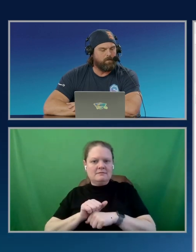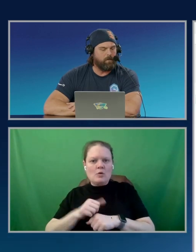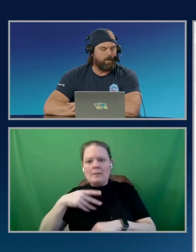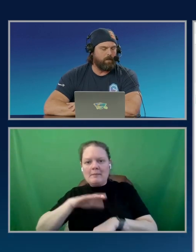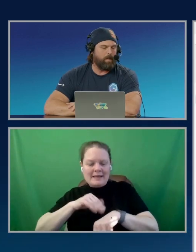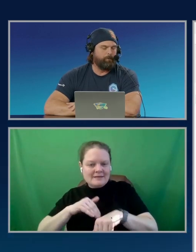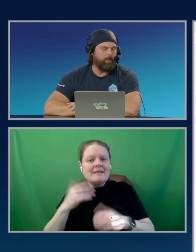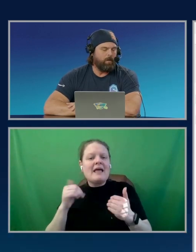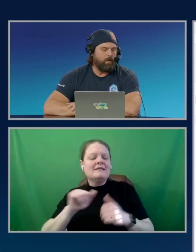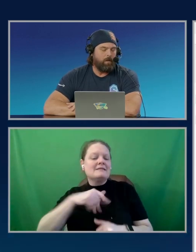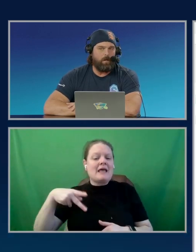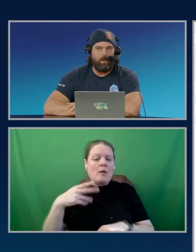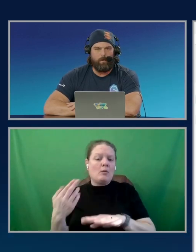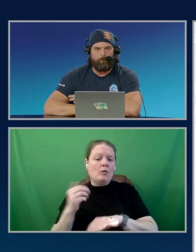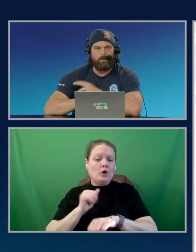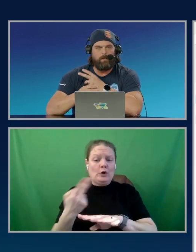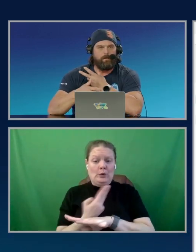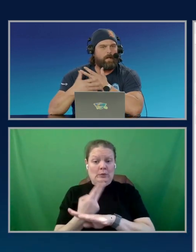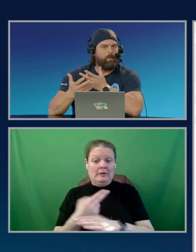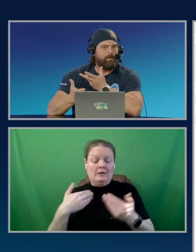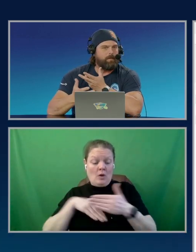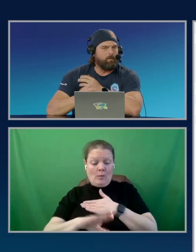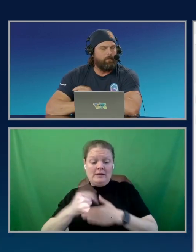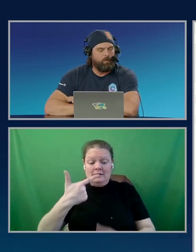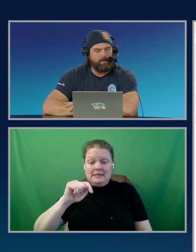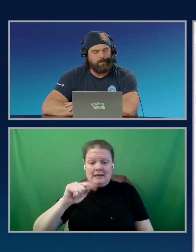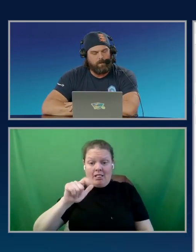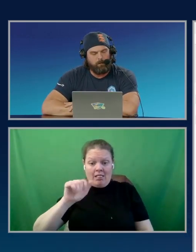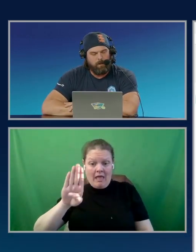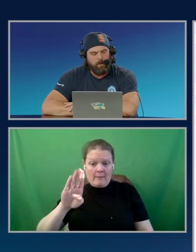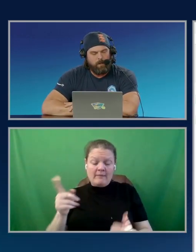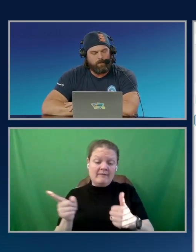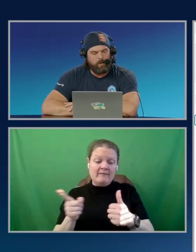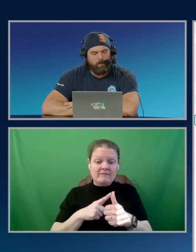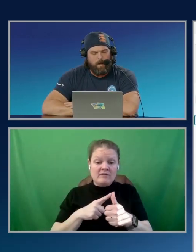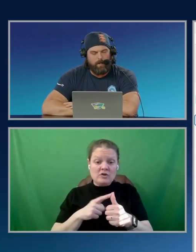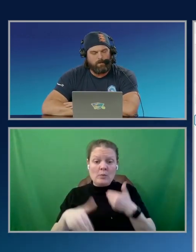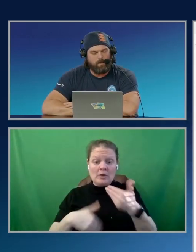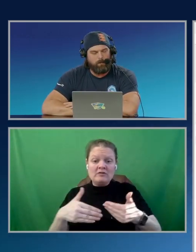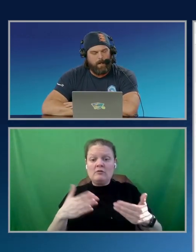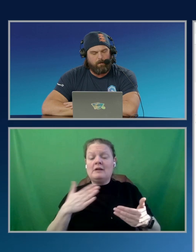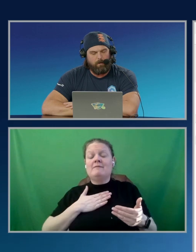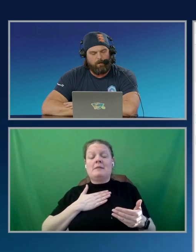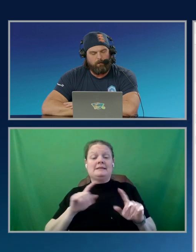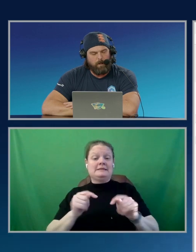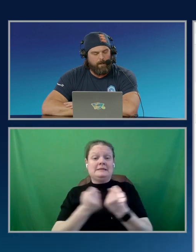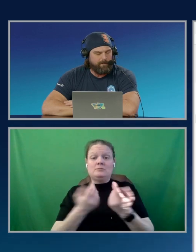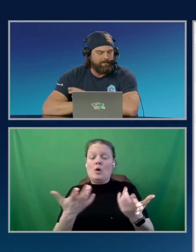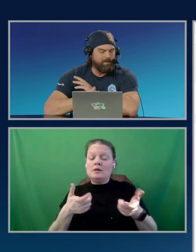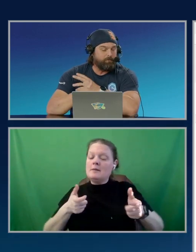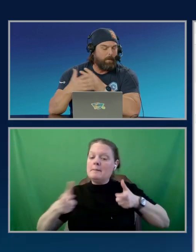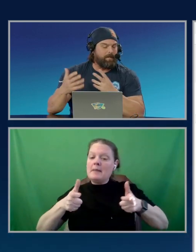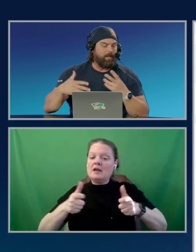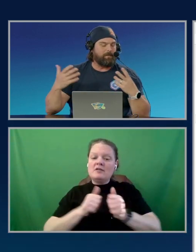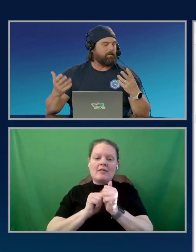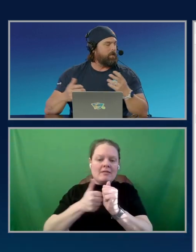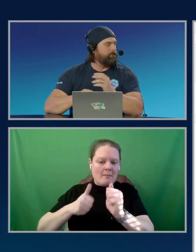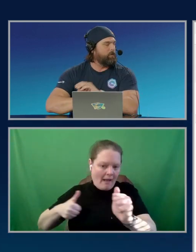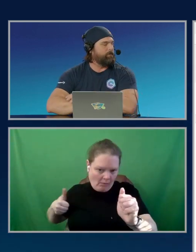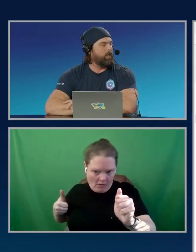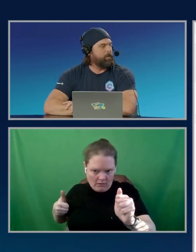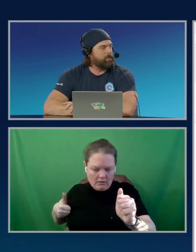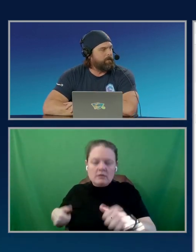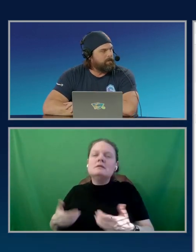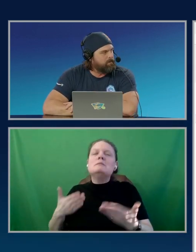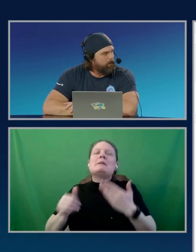back into GitLab. And the first thing that I want to accelerate for my team is really managing the backlog. This is probably not as exciting